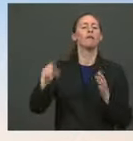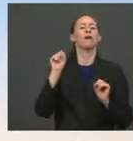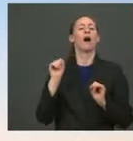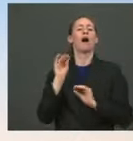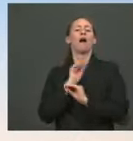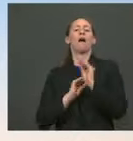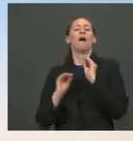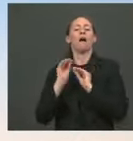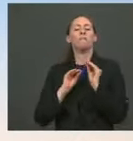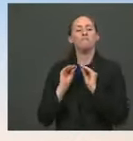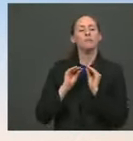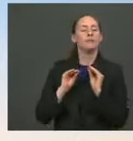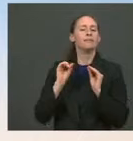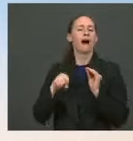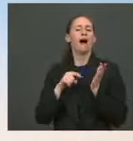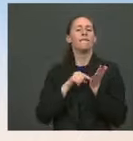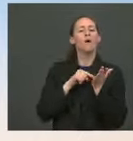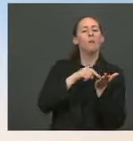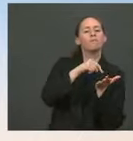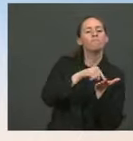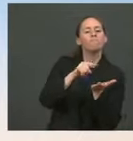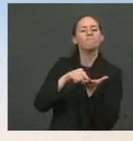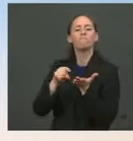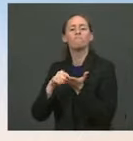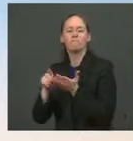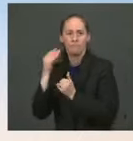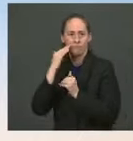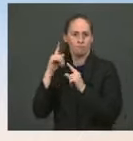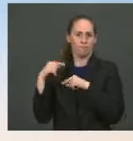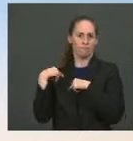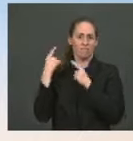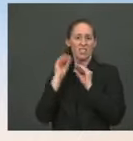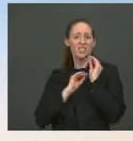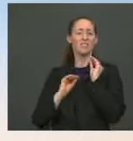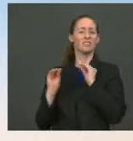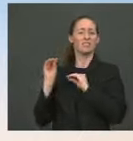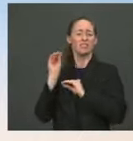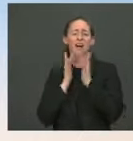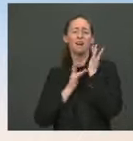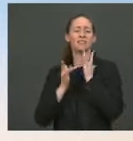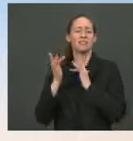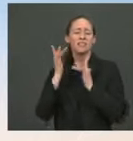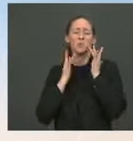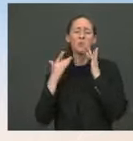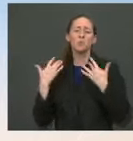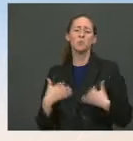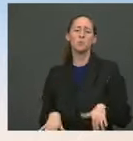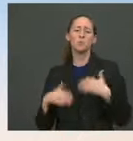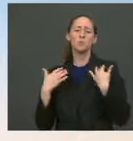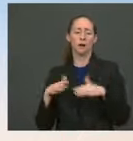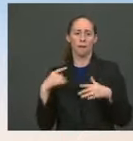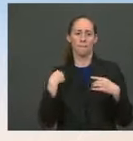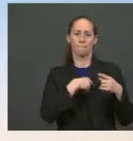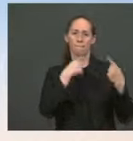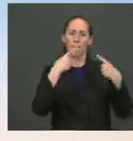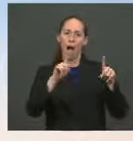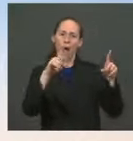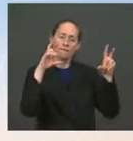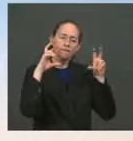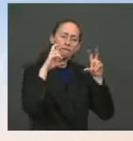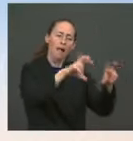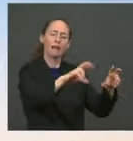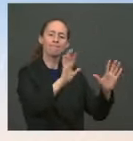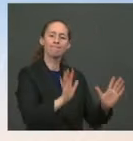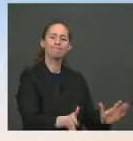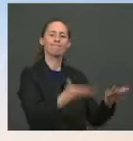need, that they haven't had in many, many years. We haven't seen that investment in people. So the president's going to continue to work for the child